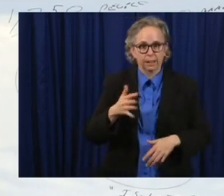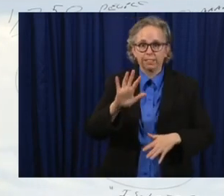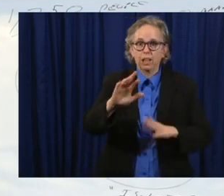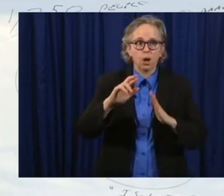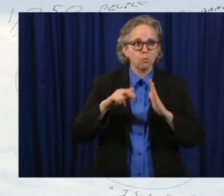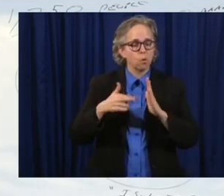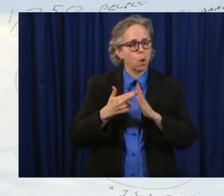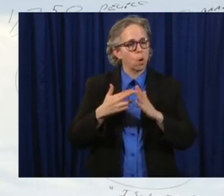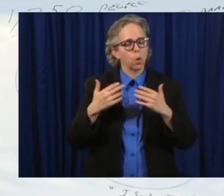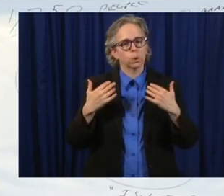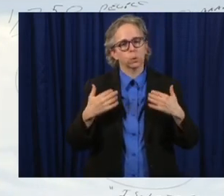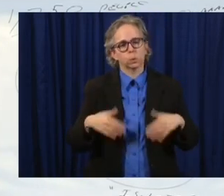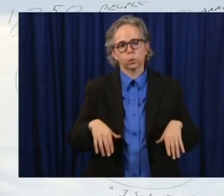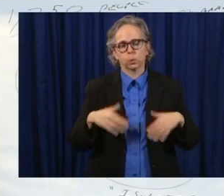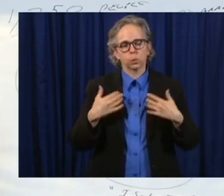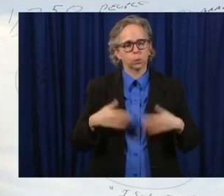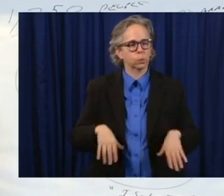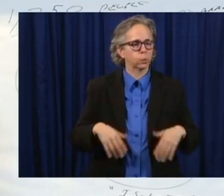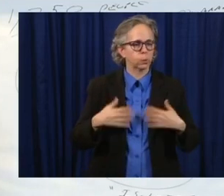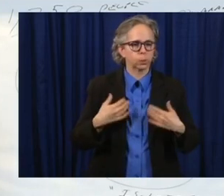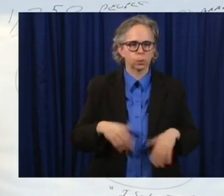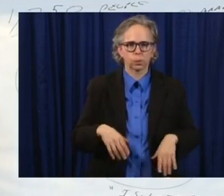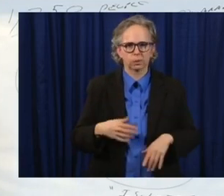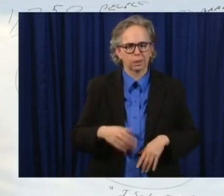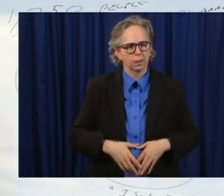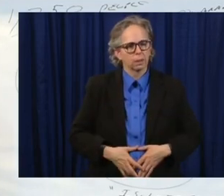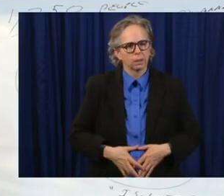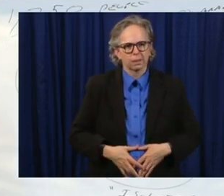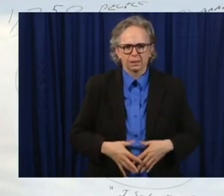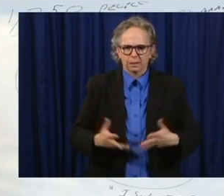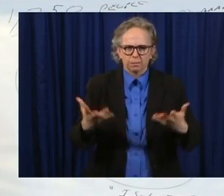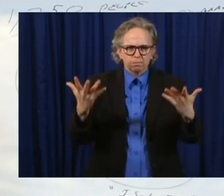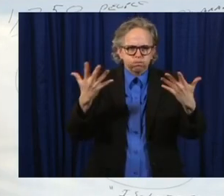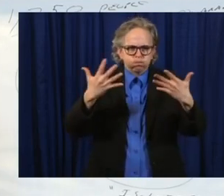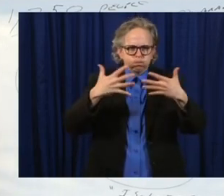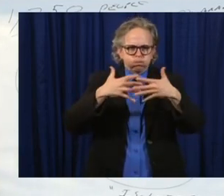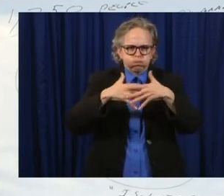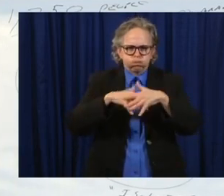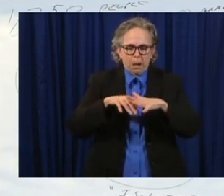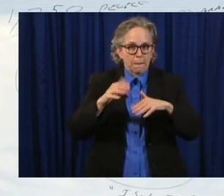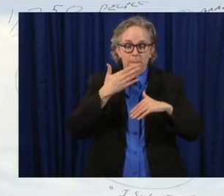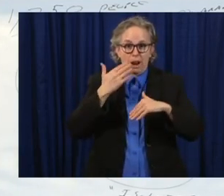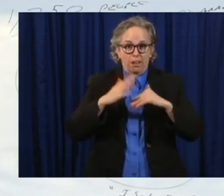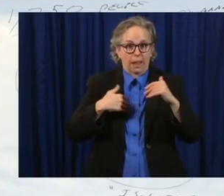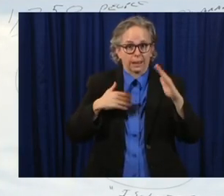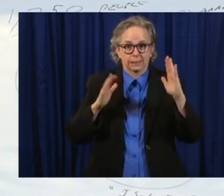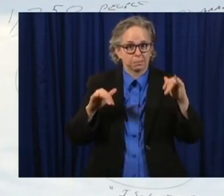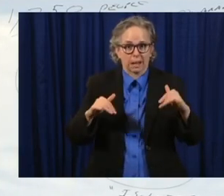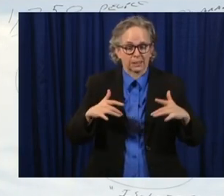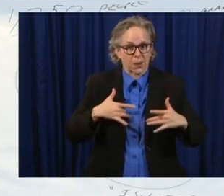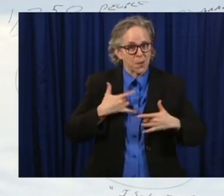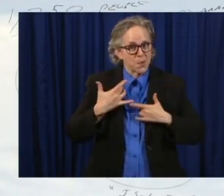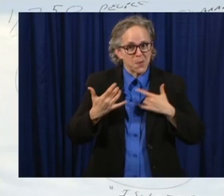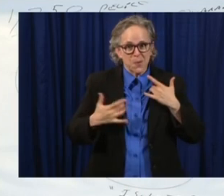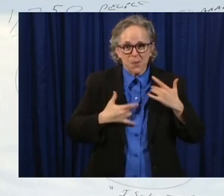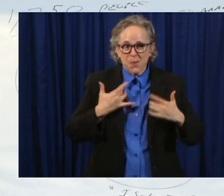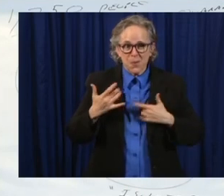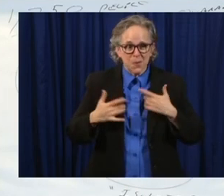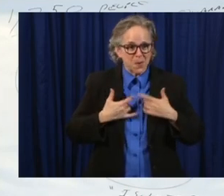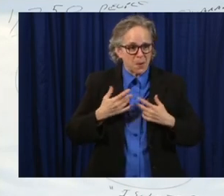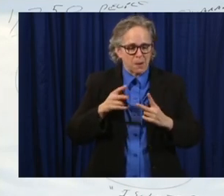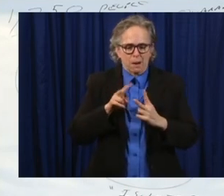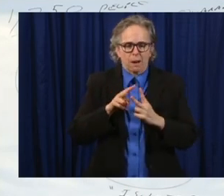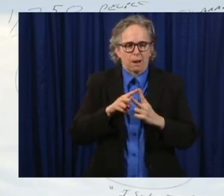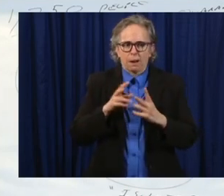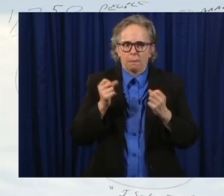kind of really came together much, much quicker than I had any clue it would. I know they were on a number of